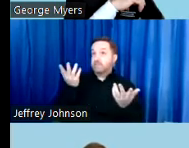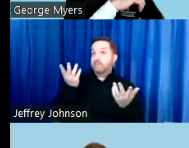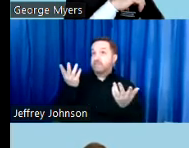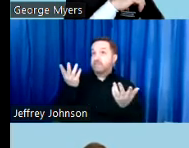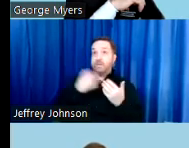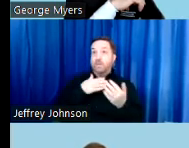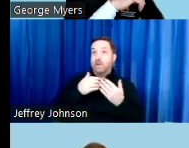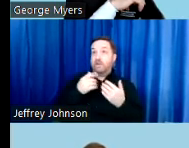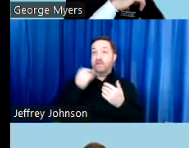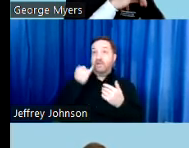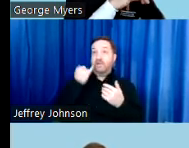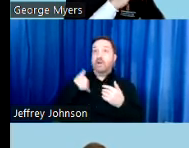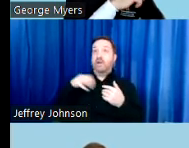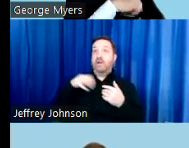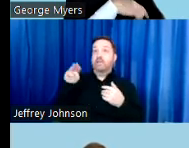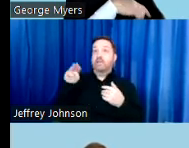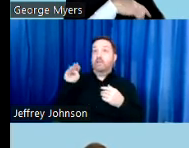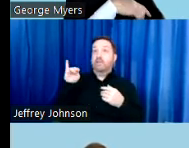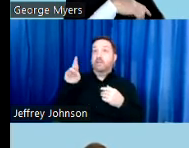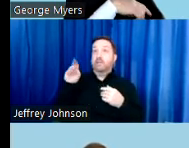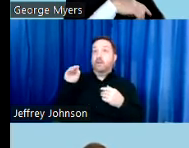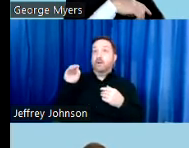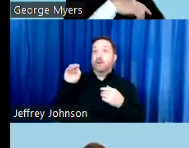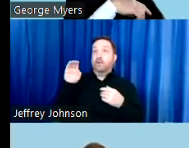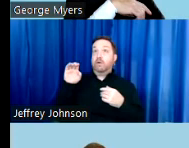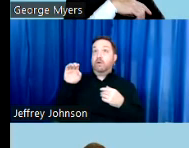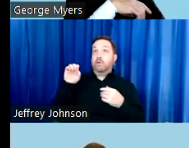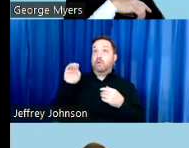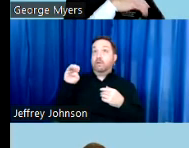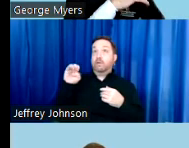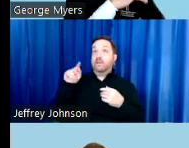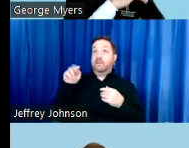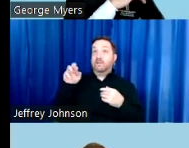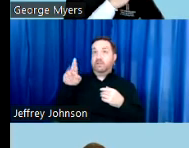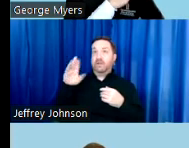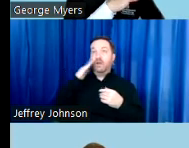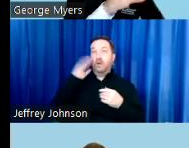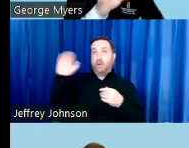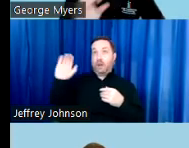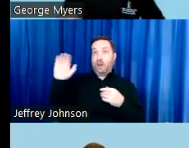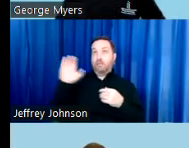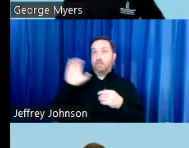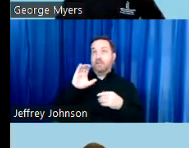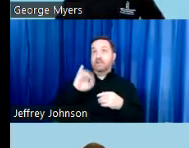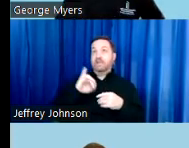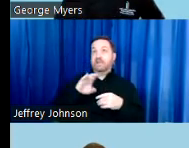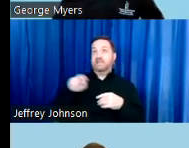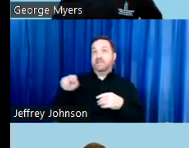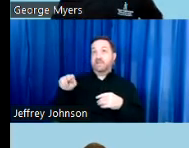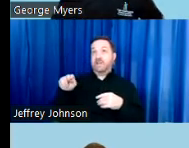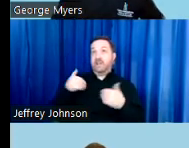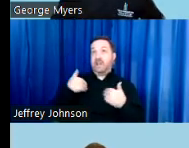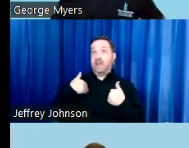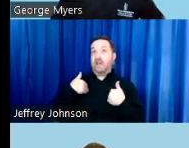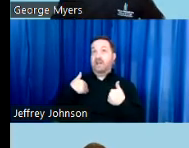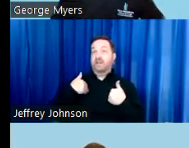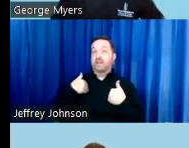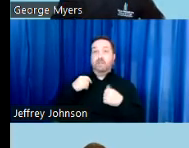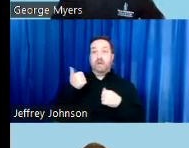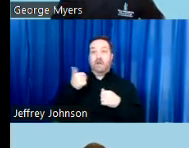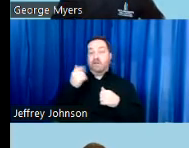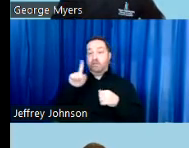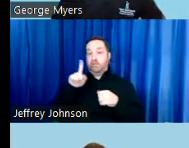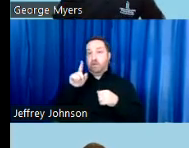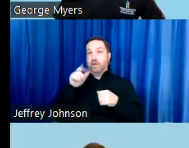might have a Micro Center. I know Columbus and Cincinnati both have them. I'm not sure exactly where else in the state those might